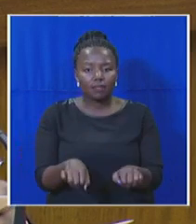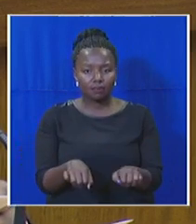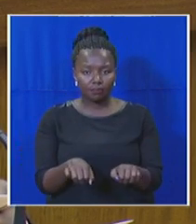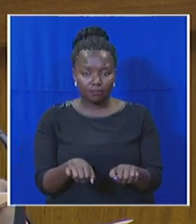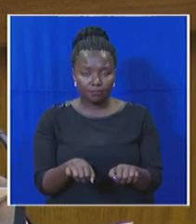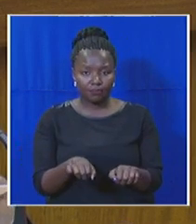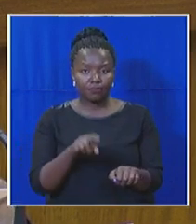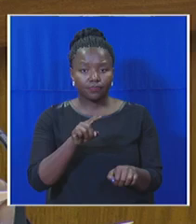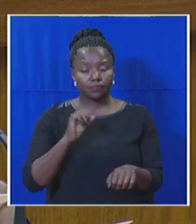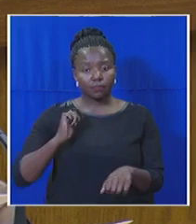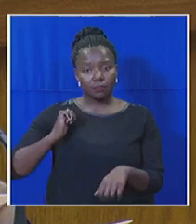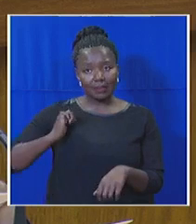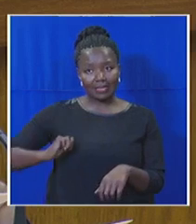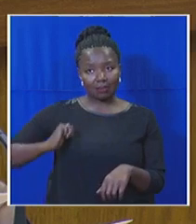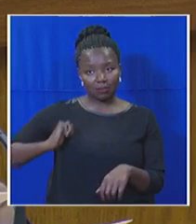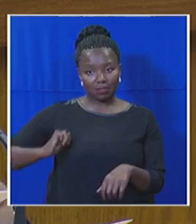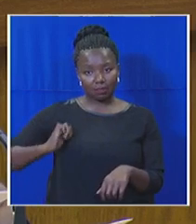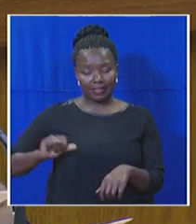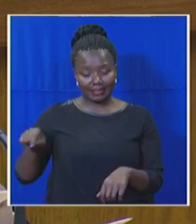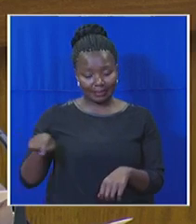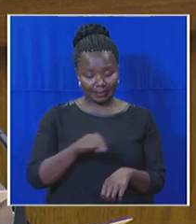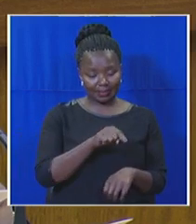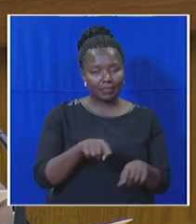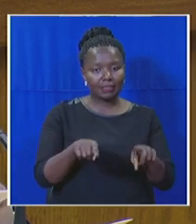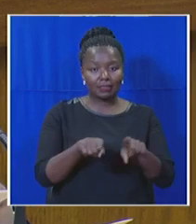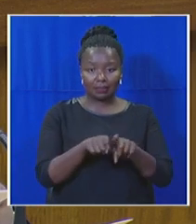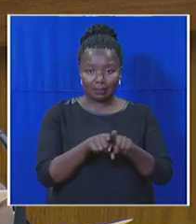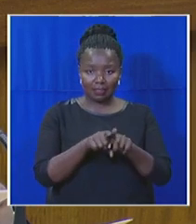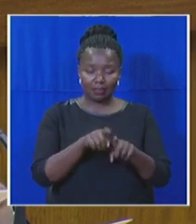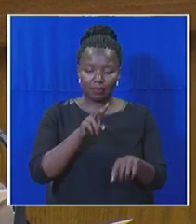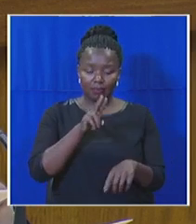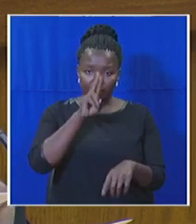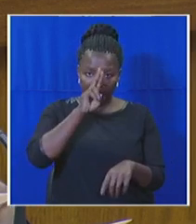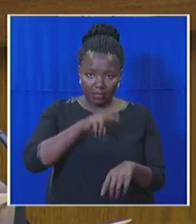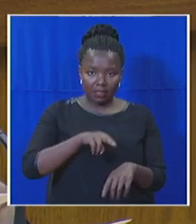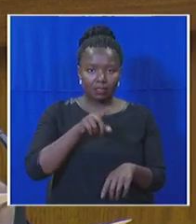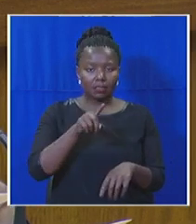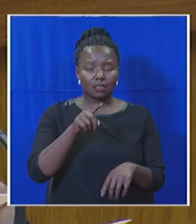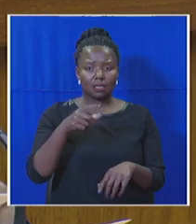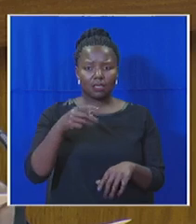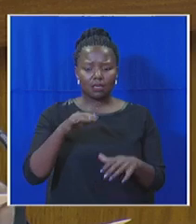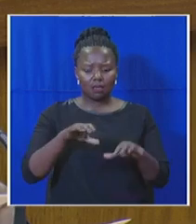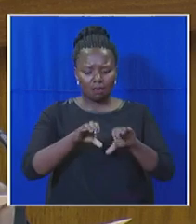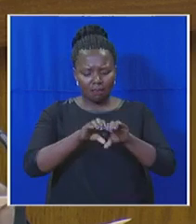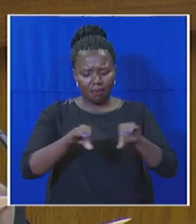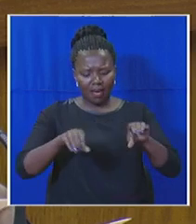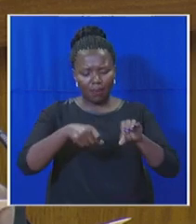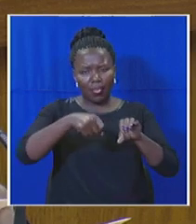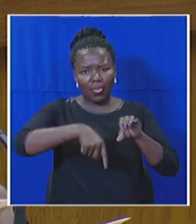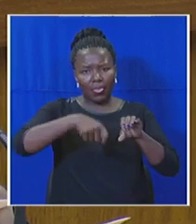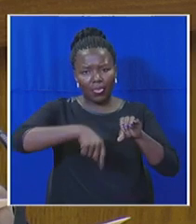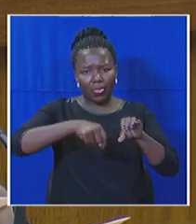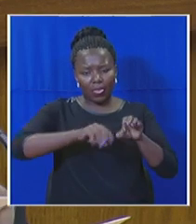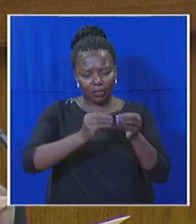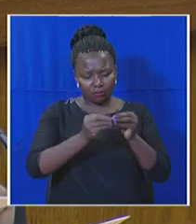Municipalities must also prioritize the repair of water leaks and the promotion